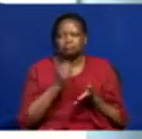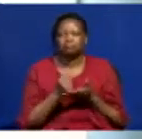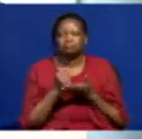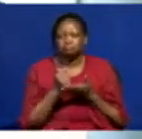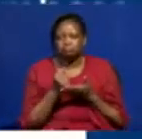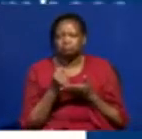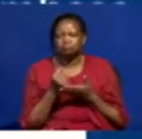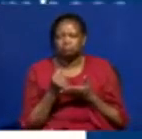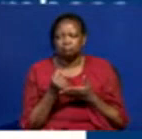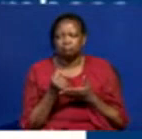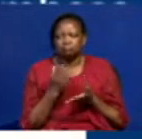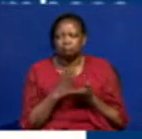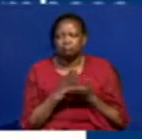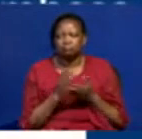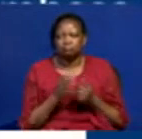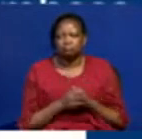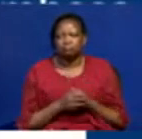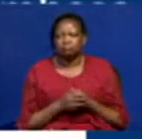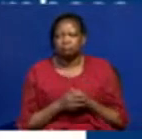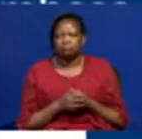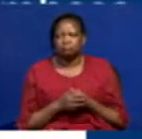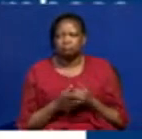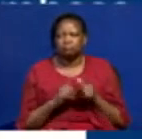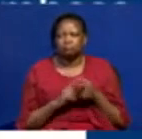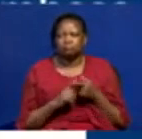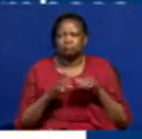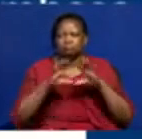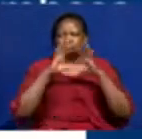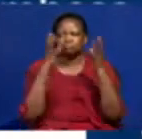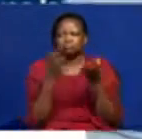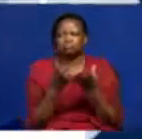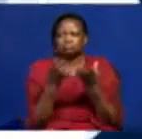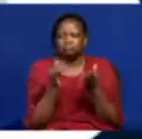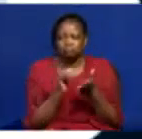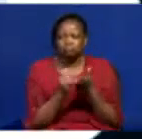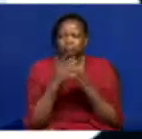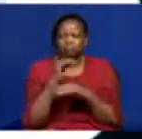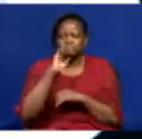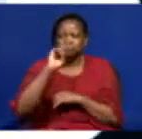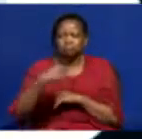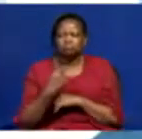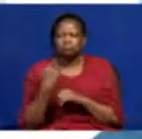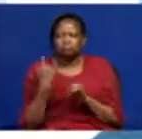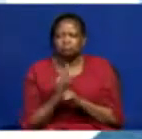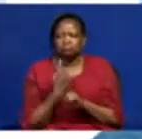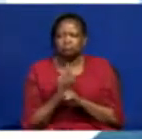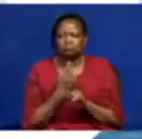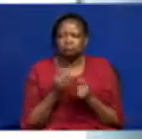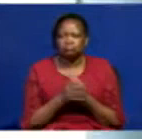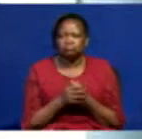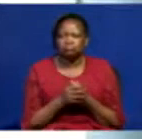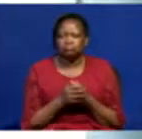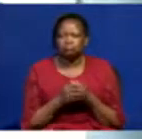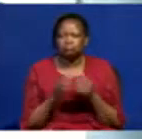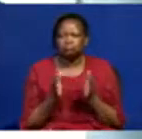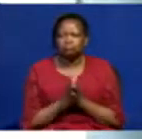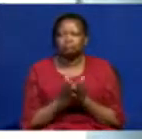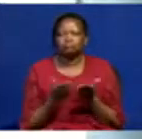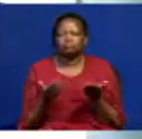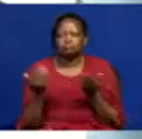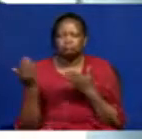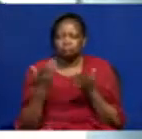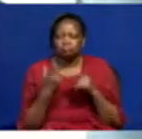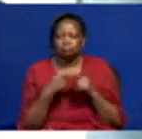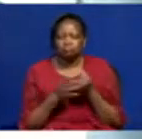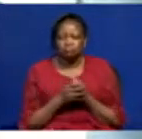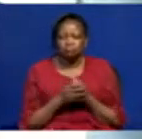board. Actually, Logos Hope is the largest floating book fair in the world. We have over 5,000 different titles that we bring from port